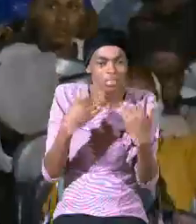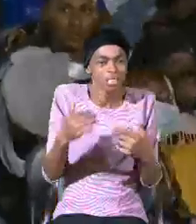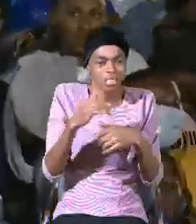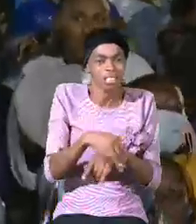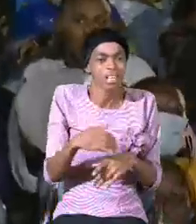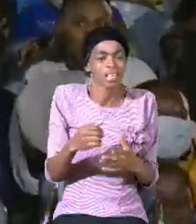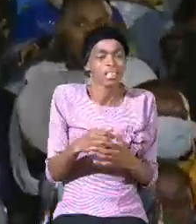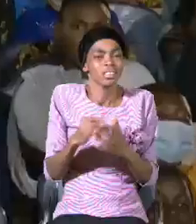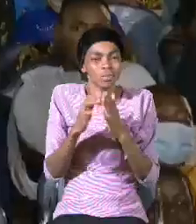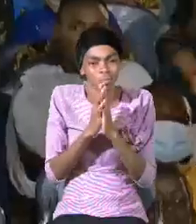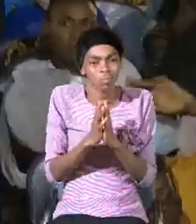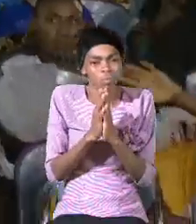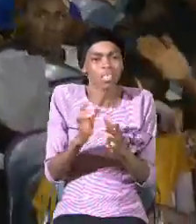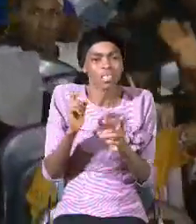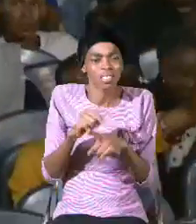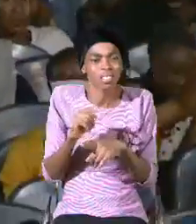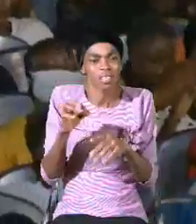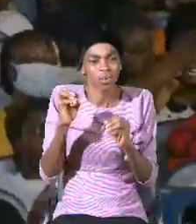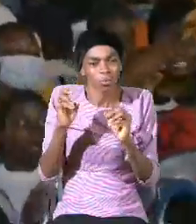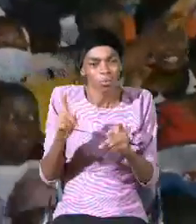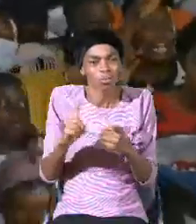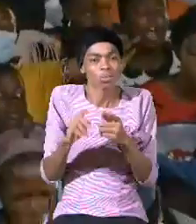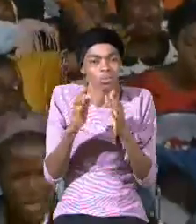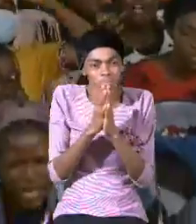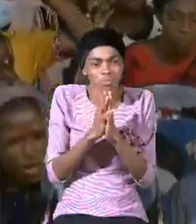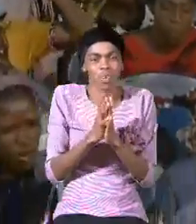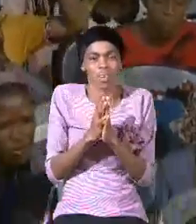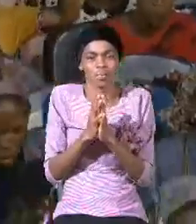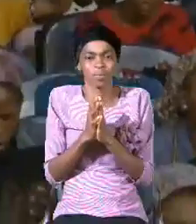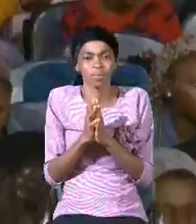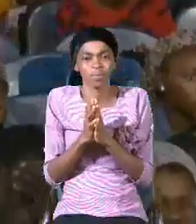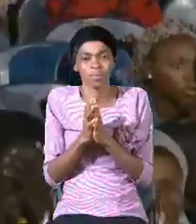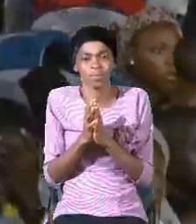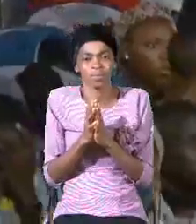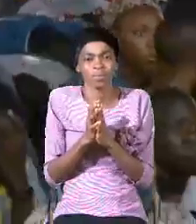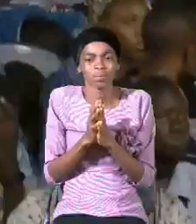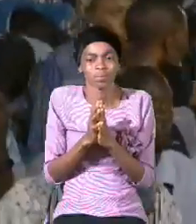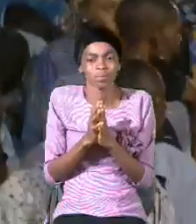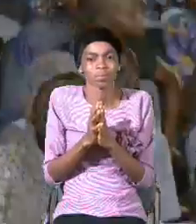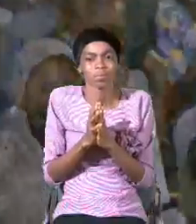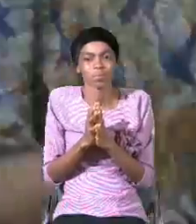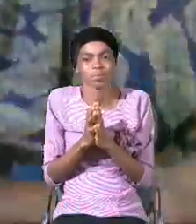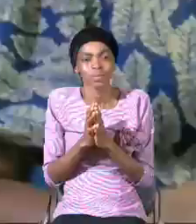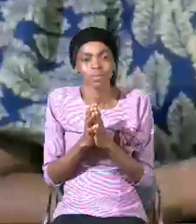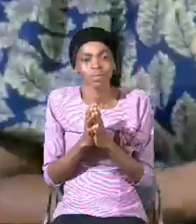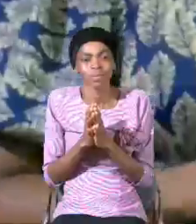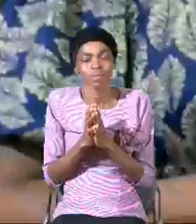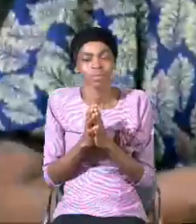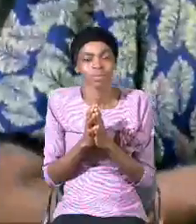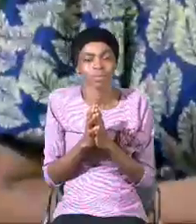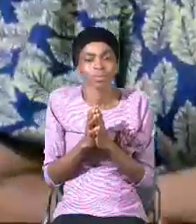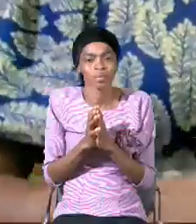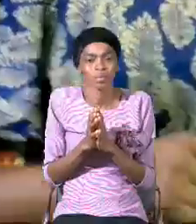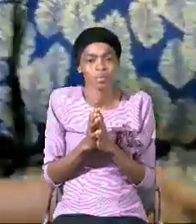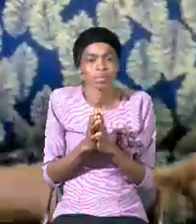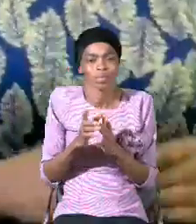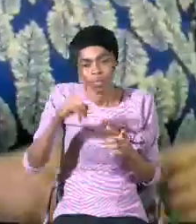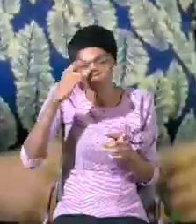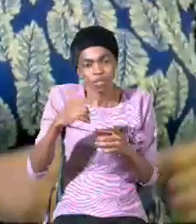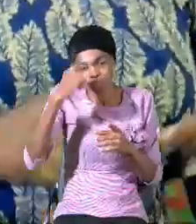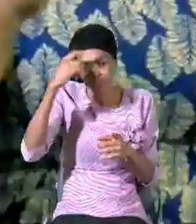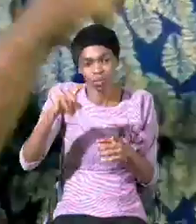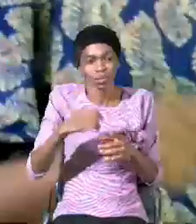of significance, to a state of honor, to a state of being crowned in the glory of the Most High.